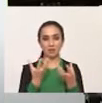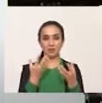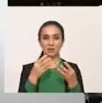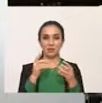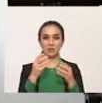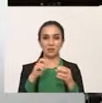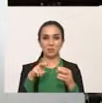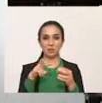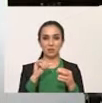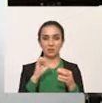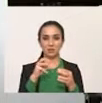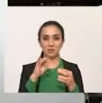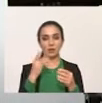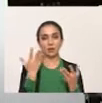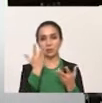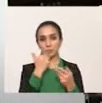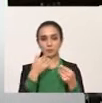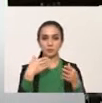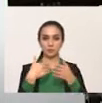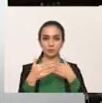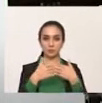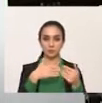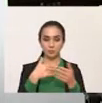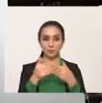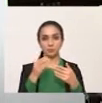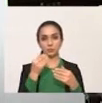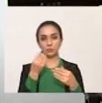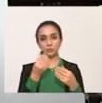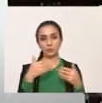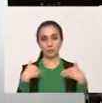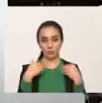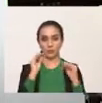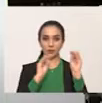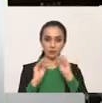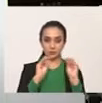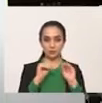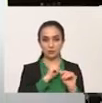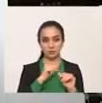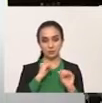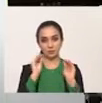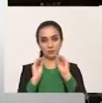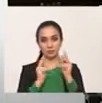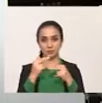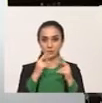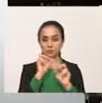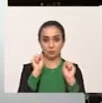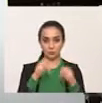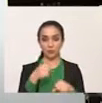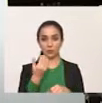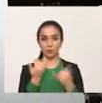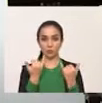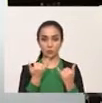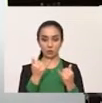yoki bo'lmasam rangli qog'ozlardan foydalanib modellashtirishingiz mumkin. Shu bilan